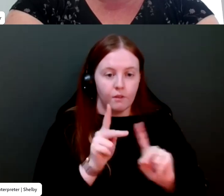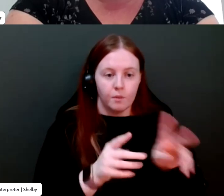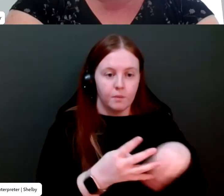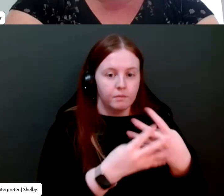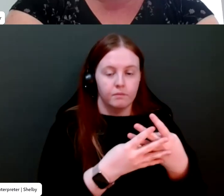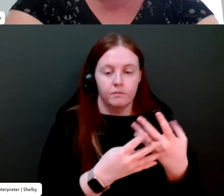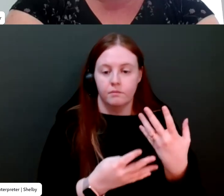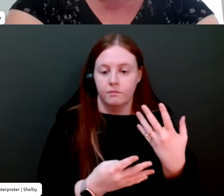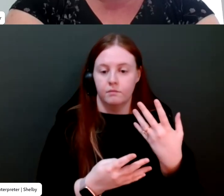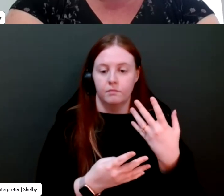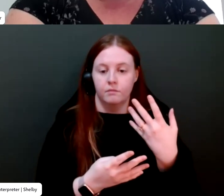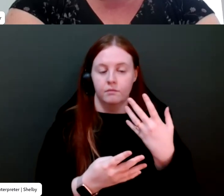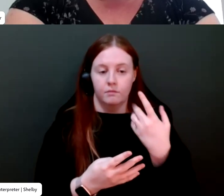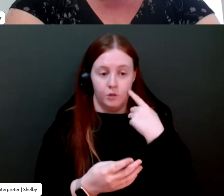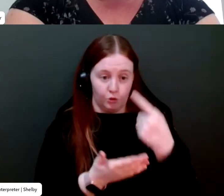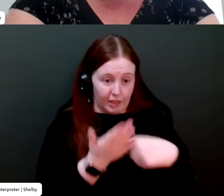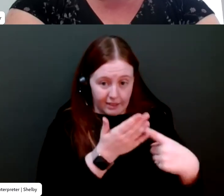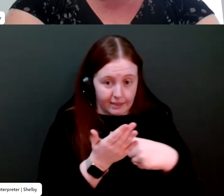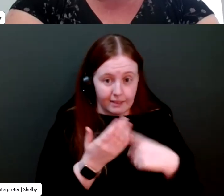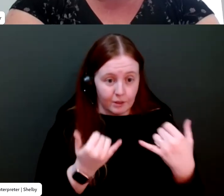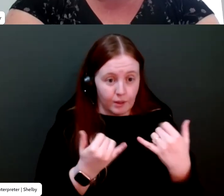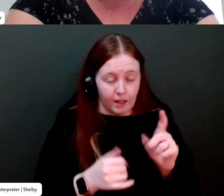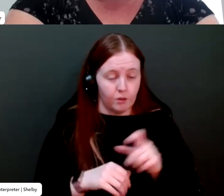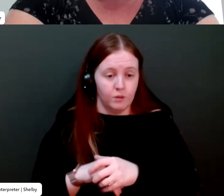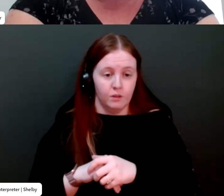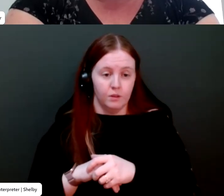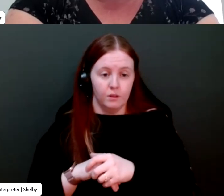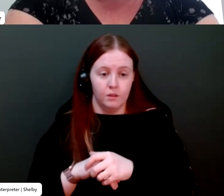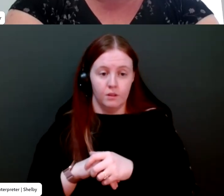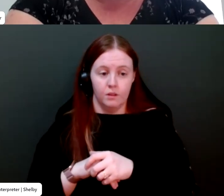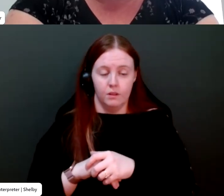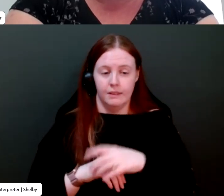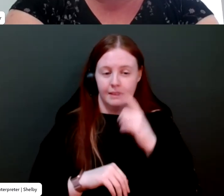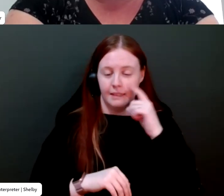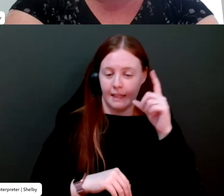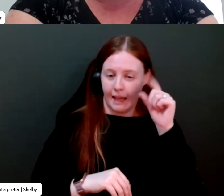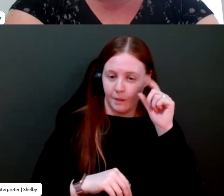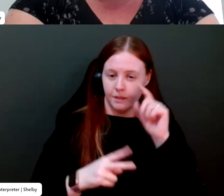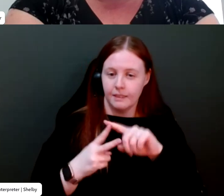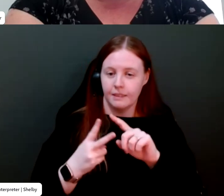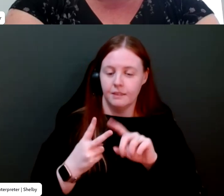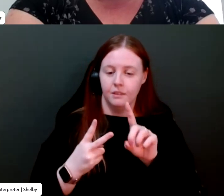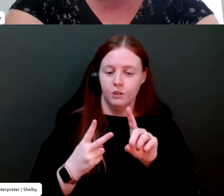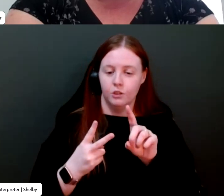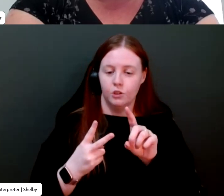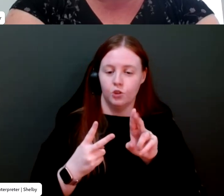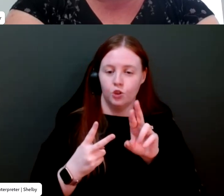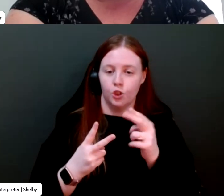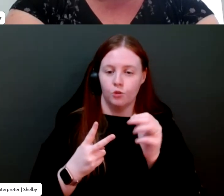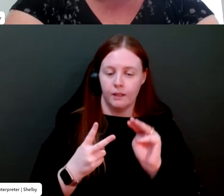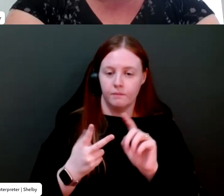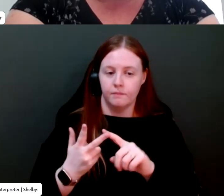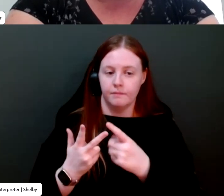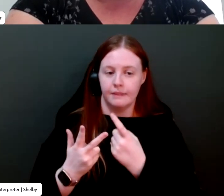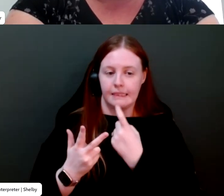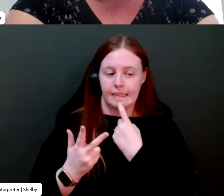might manifest more often? I think Hamilton, Durham, Kingston have designated